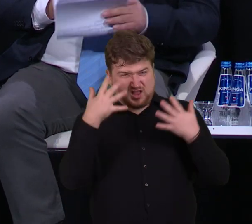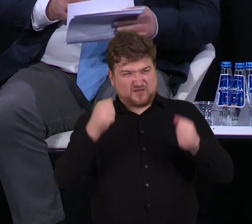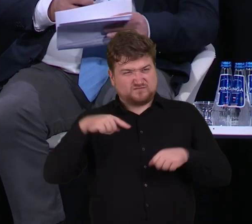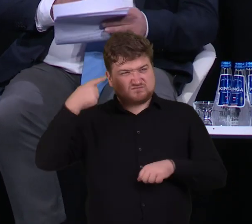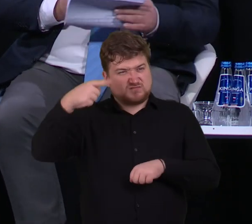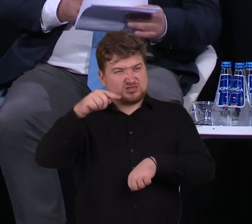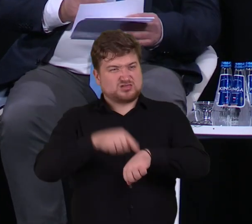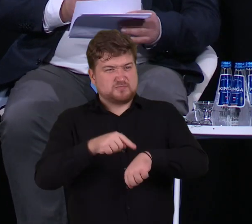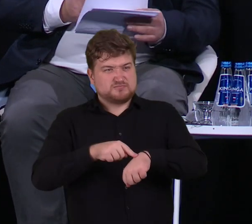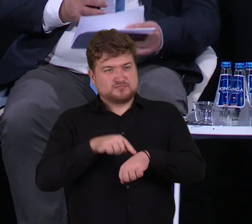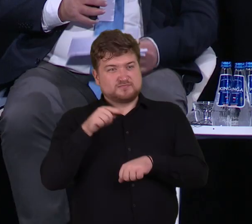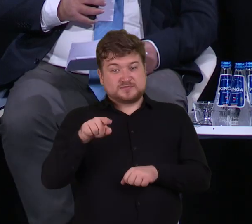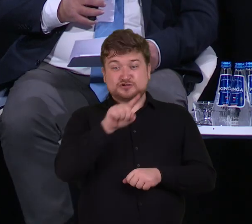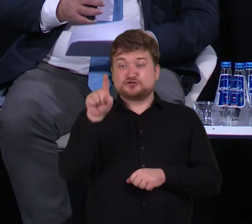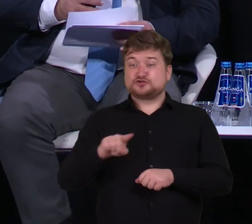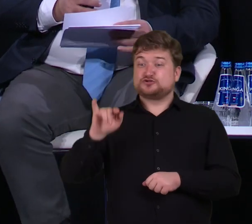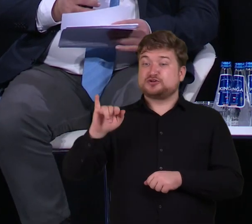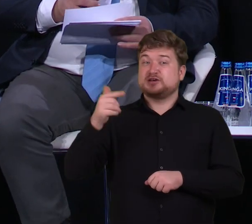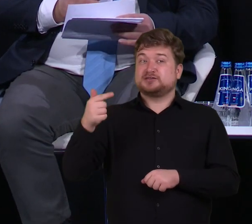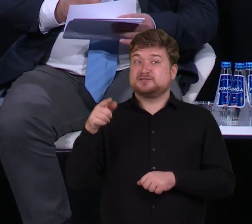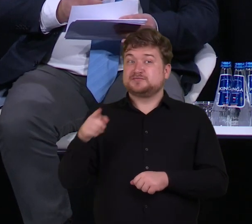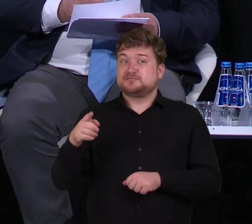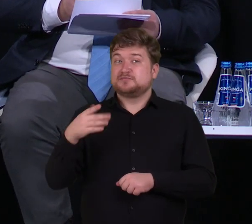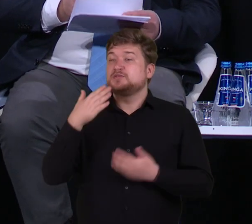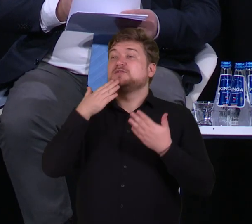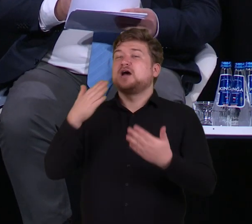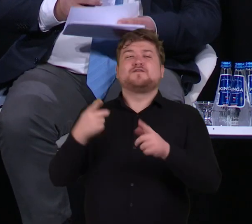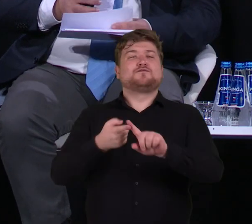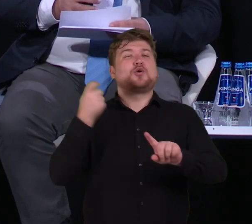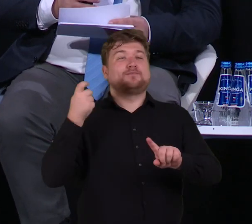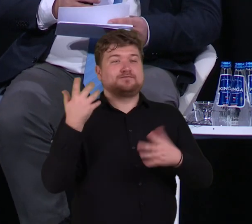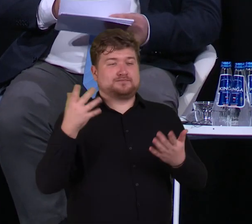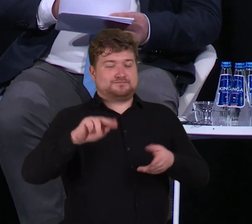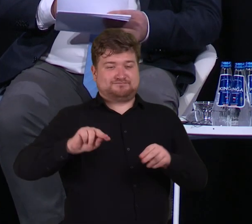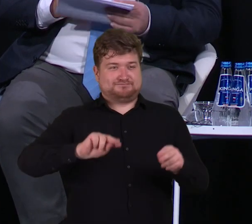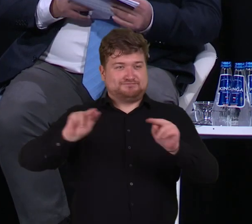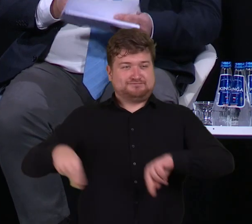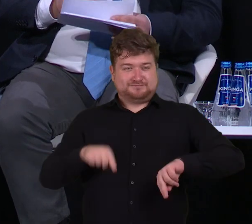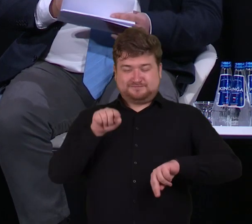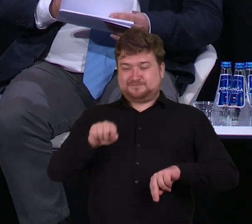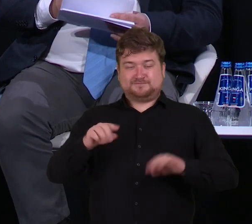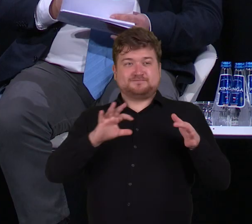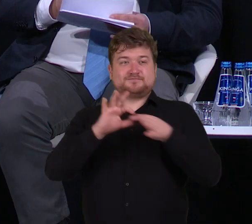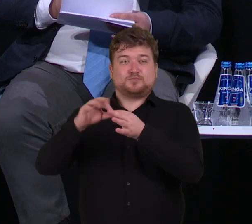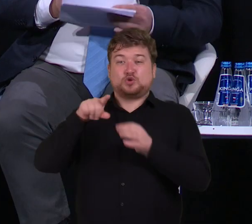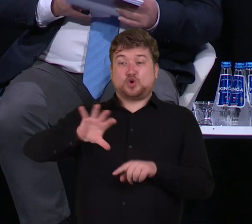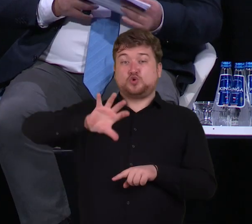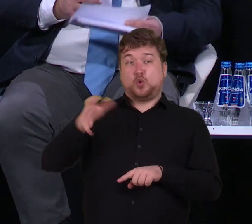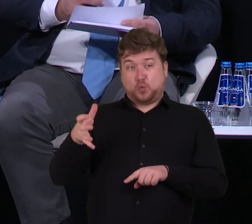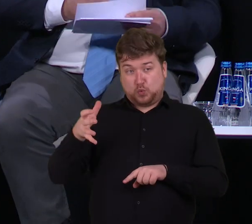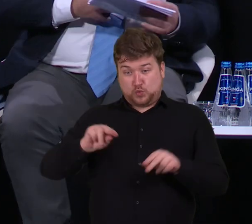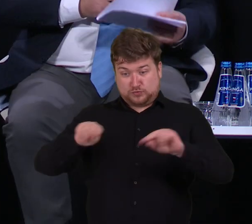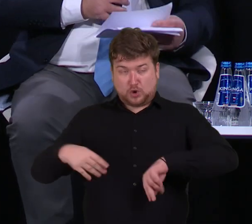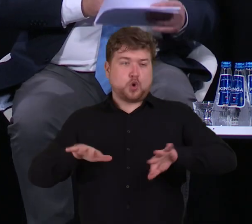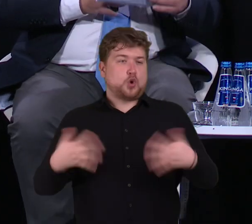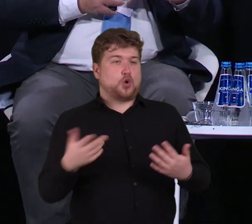communities organized by NUTS Level 3, and it meets the competencies of the municipalities: